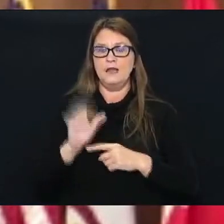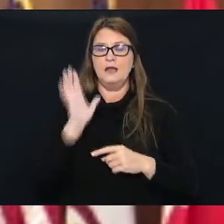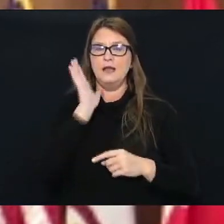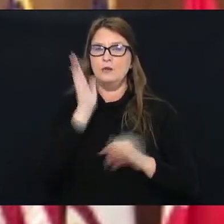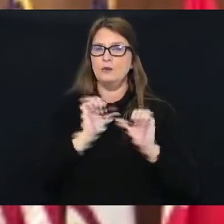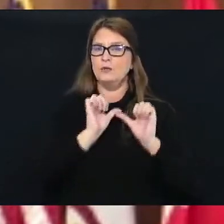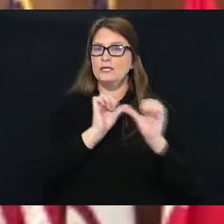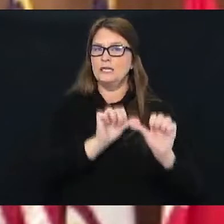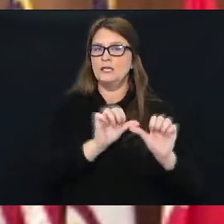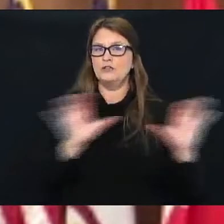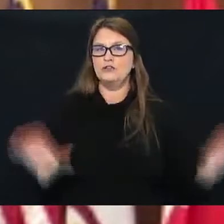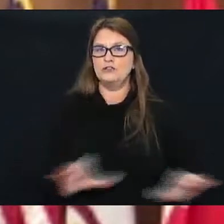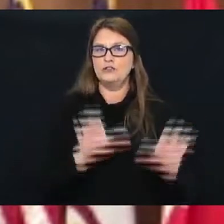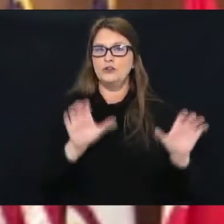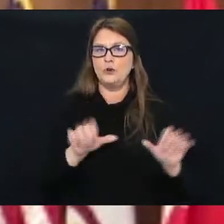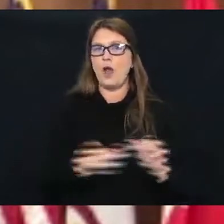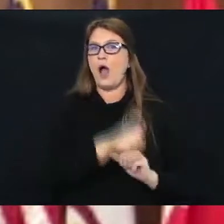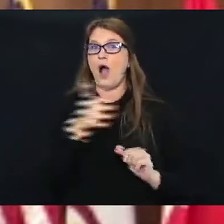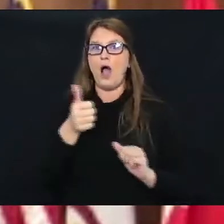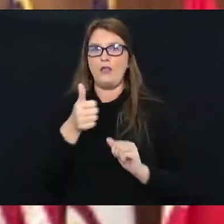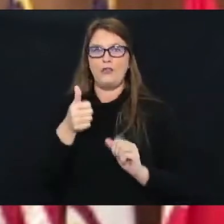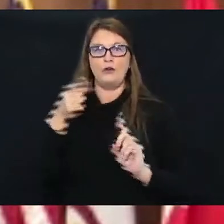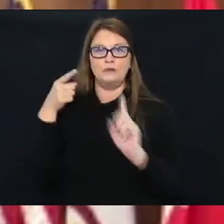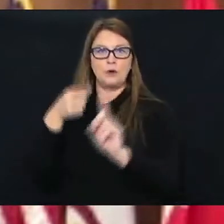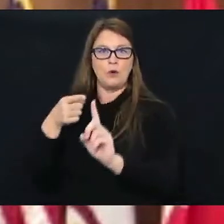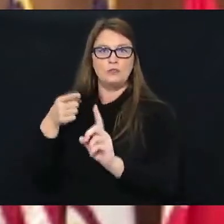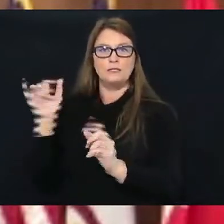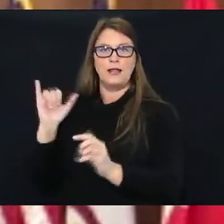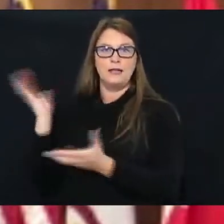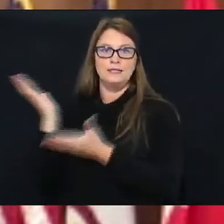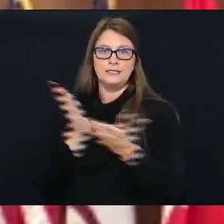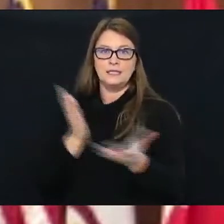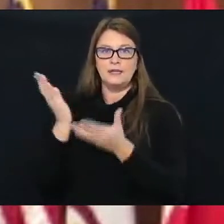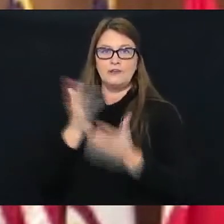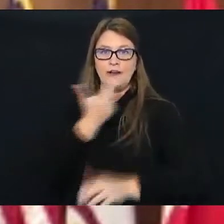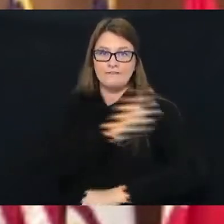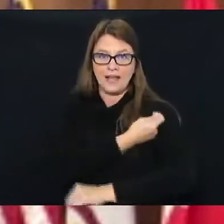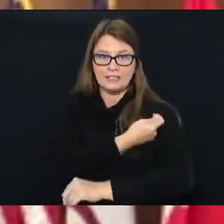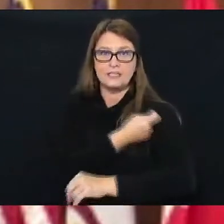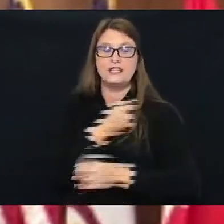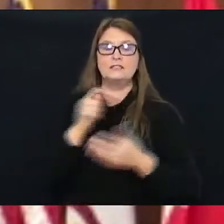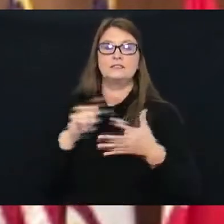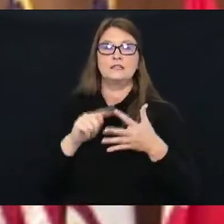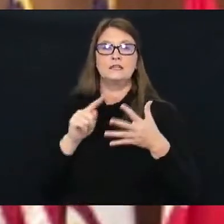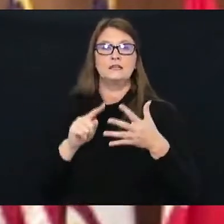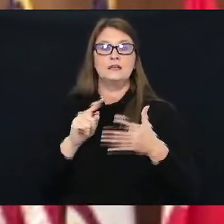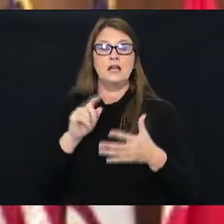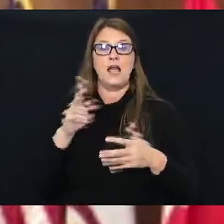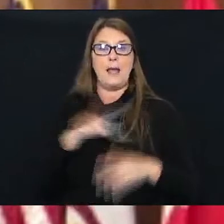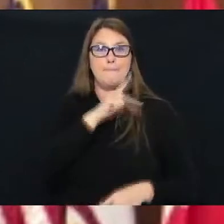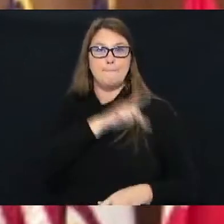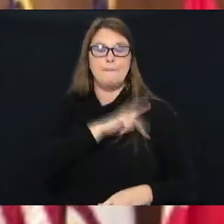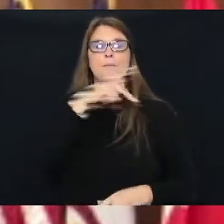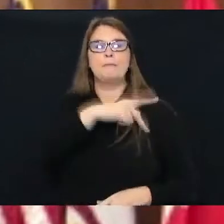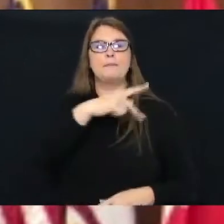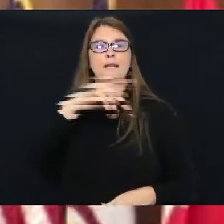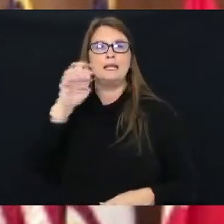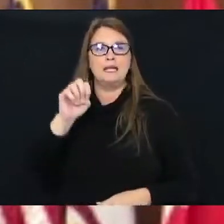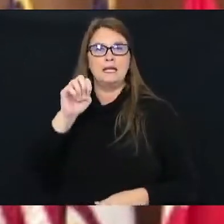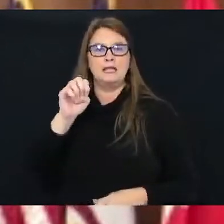do additional missions as well, such as delivering of vaccinations and personal protective